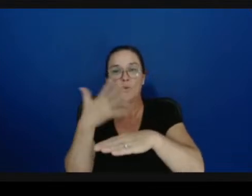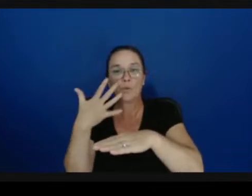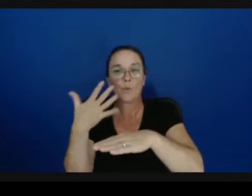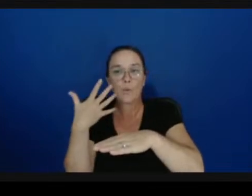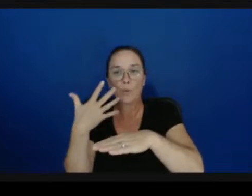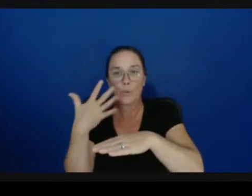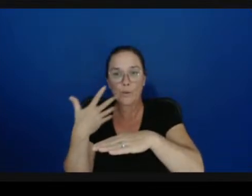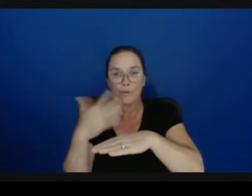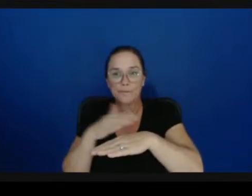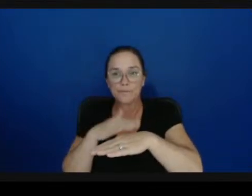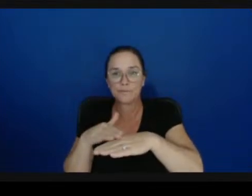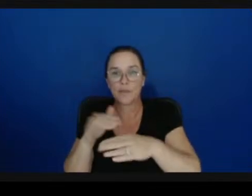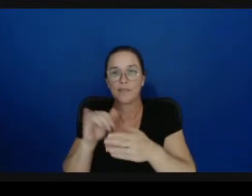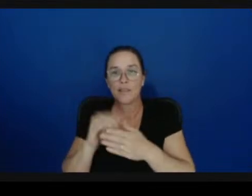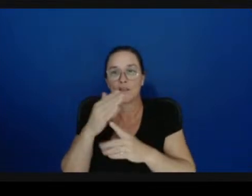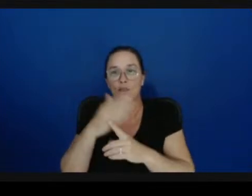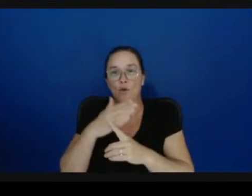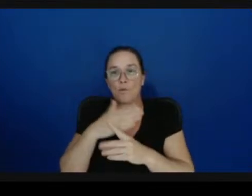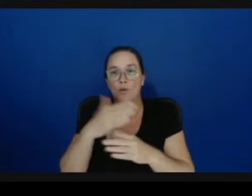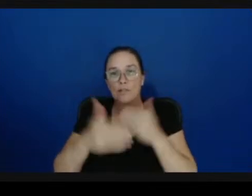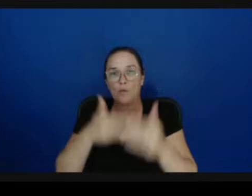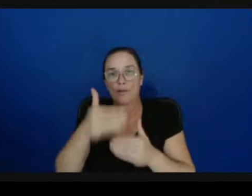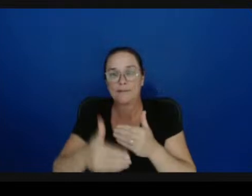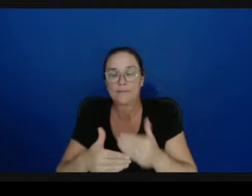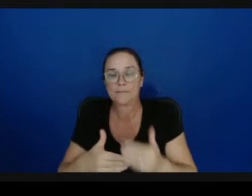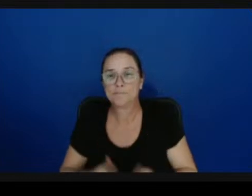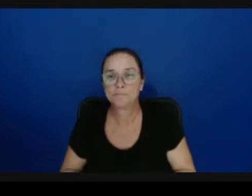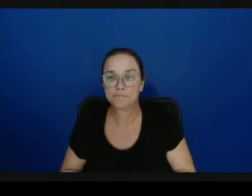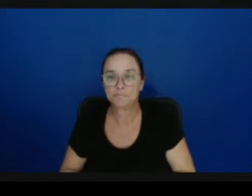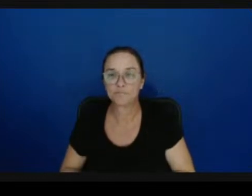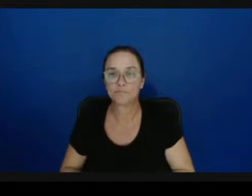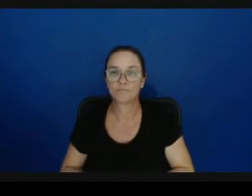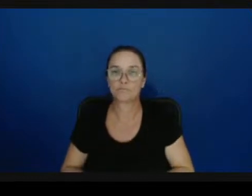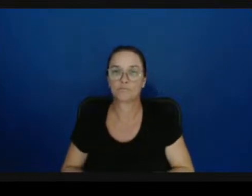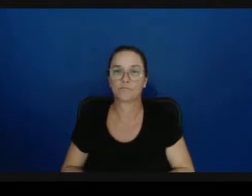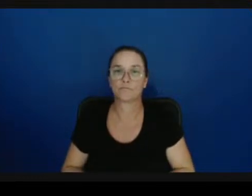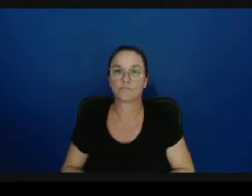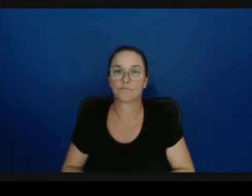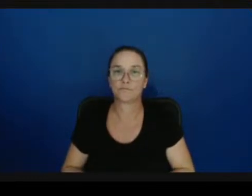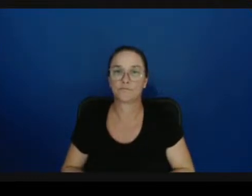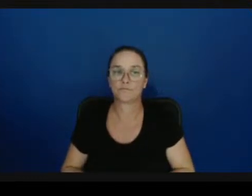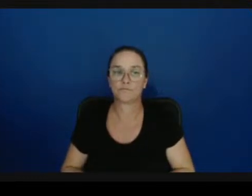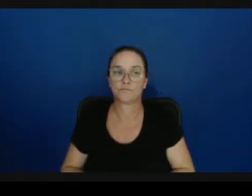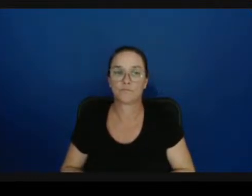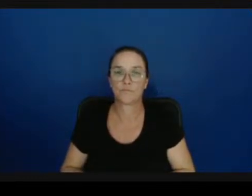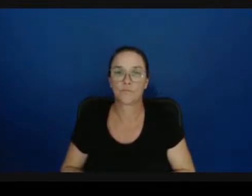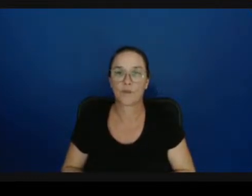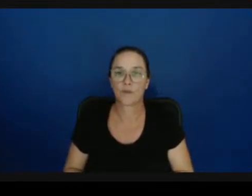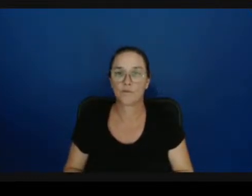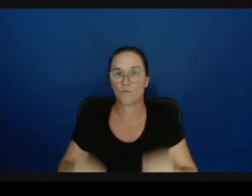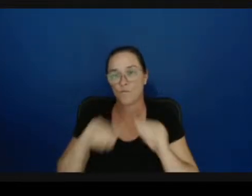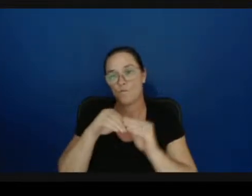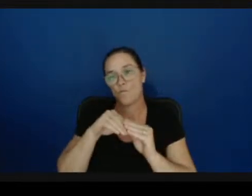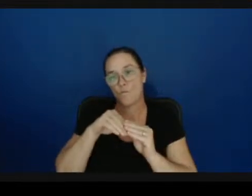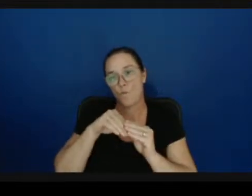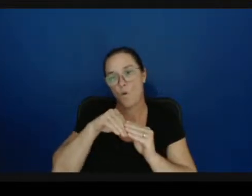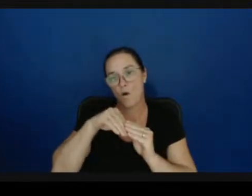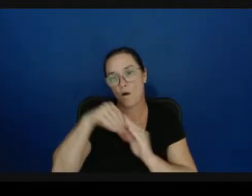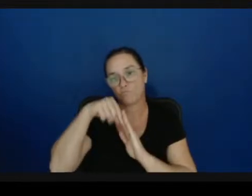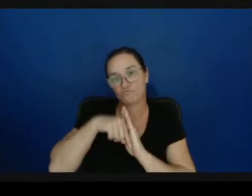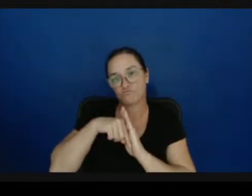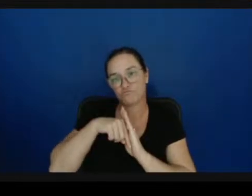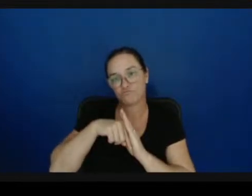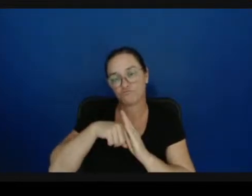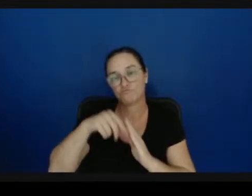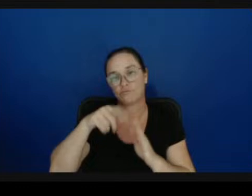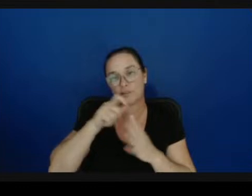So that's a thermal sequence that we have. And we can go in a little bit more detail. I thought we could, rather than just show you guys the